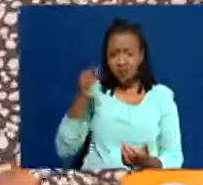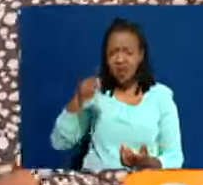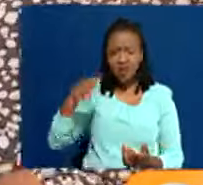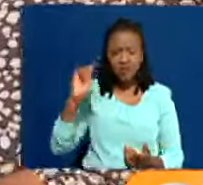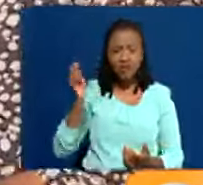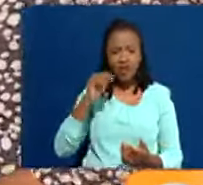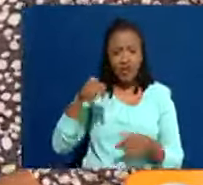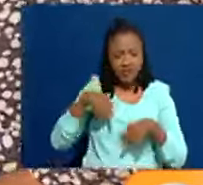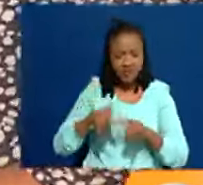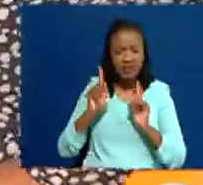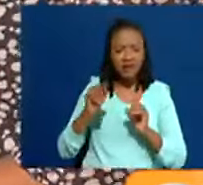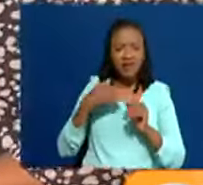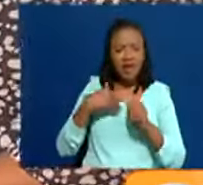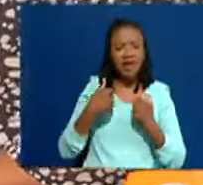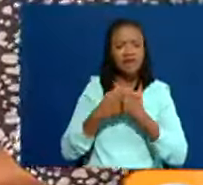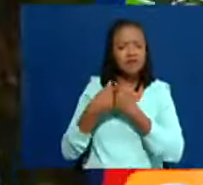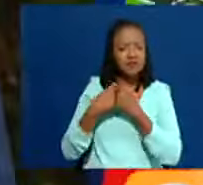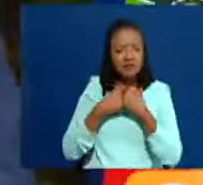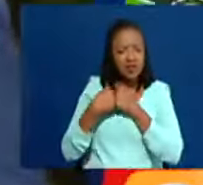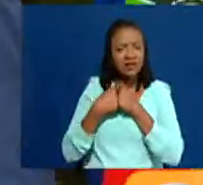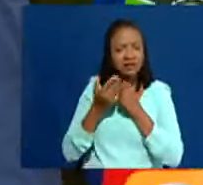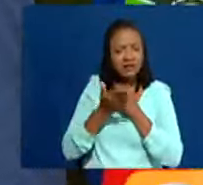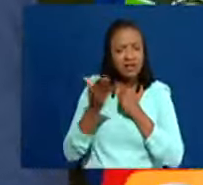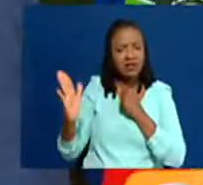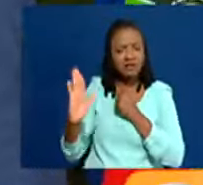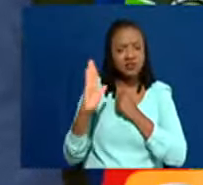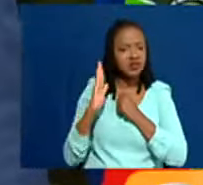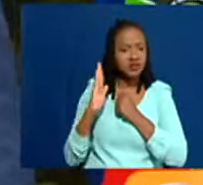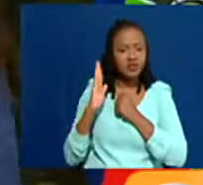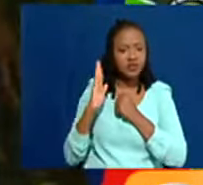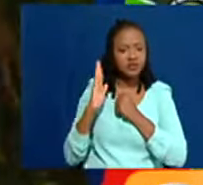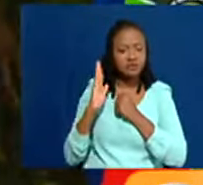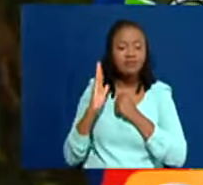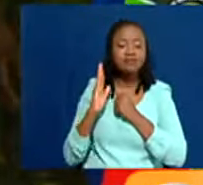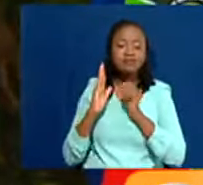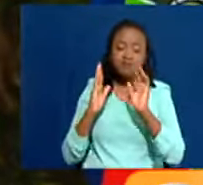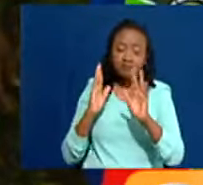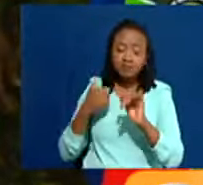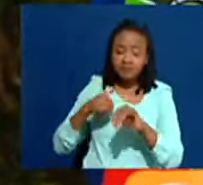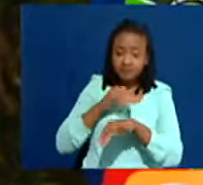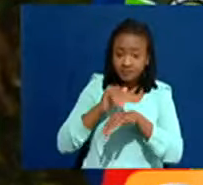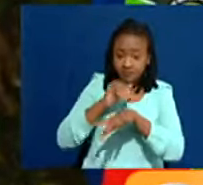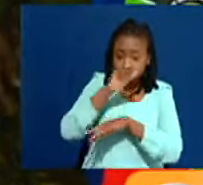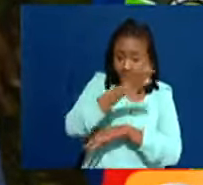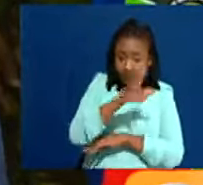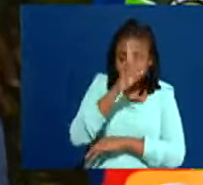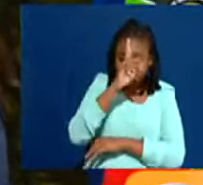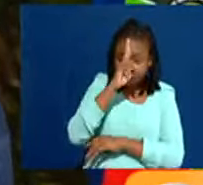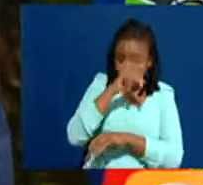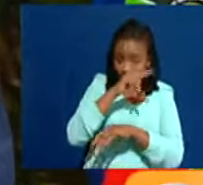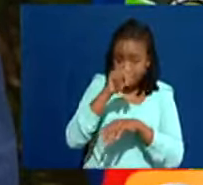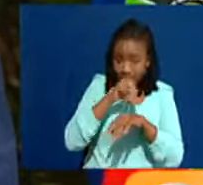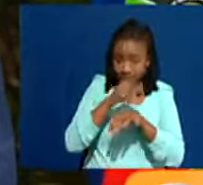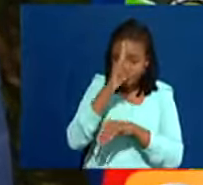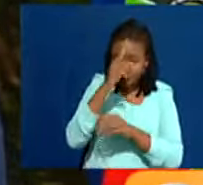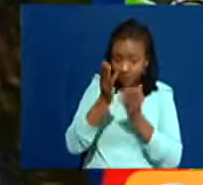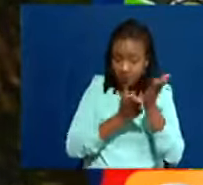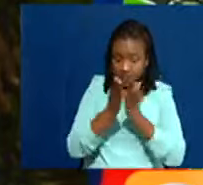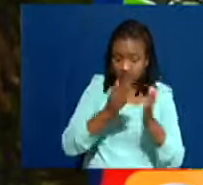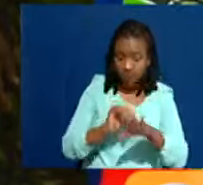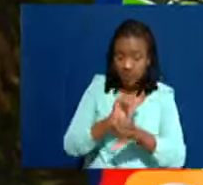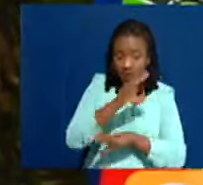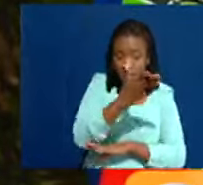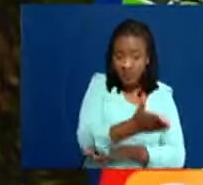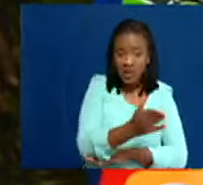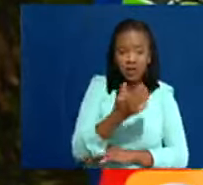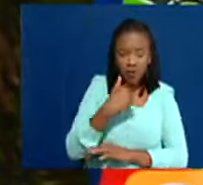security challenges and capabilities. The deployment of the National Police Service to Haiti is informed by a